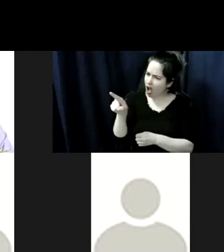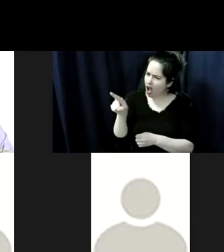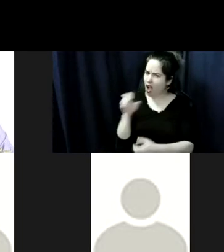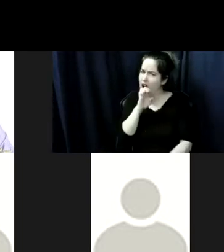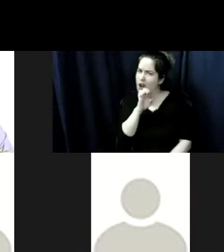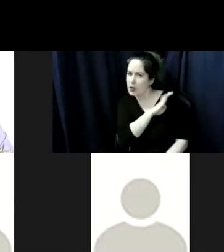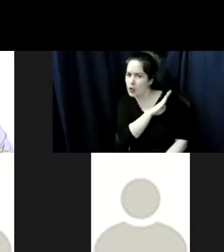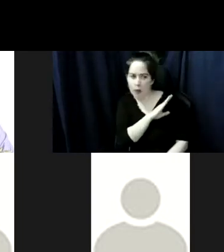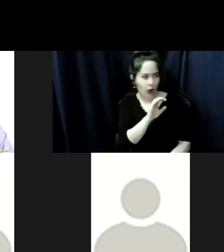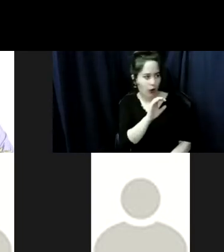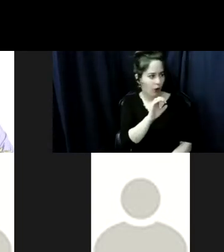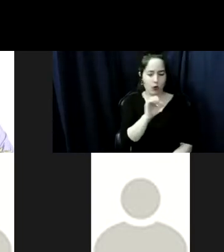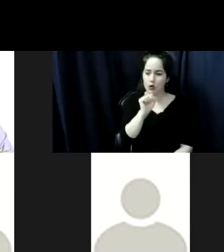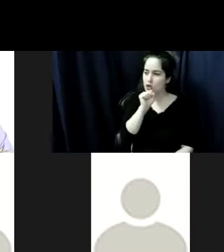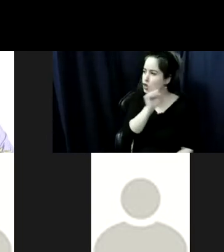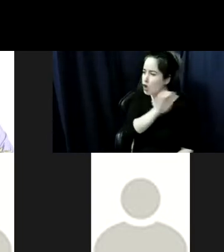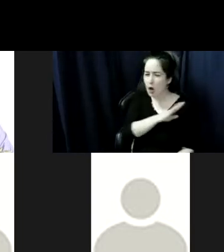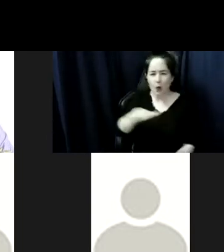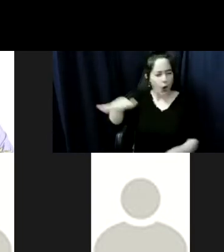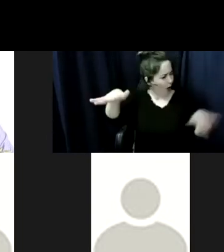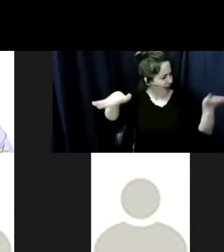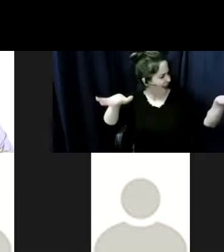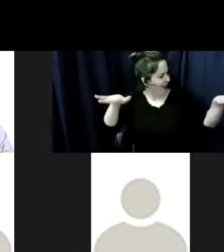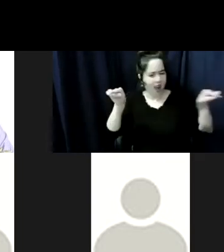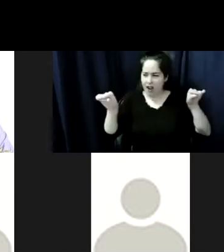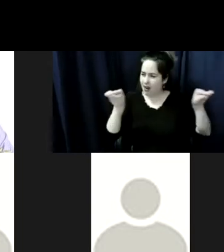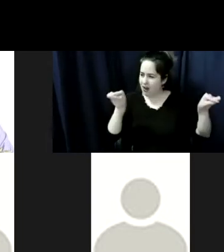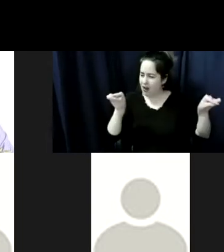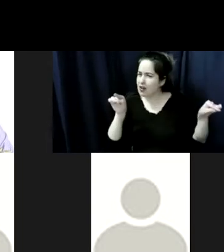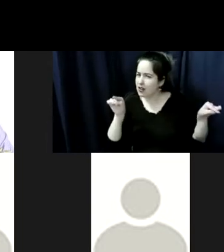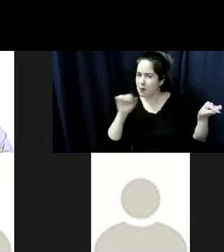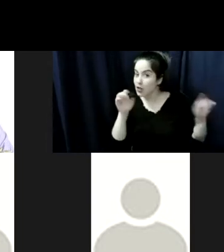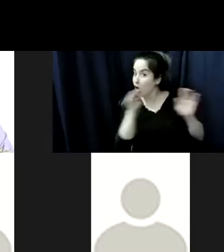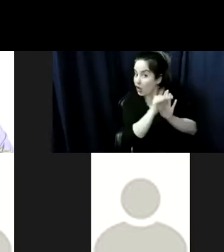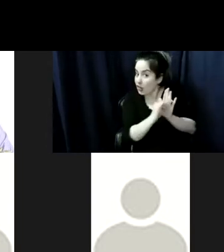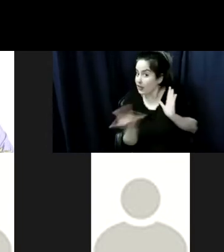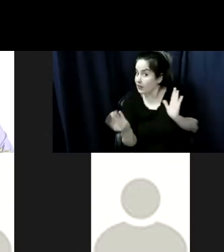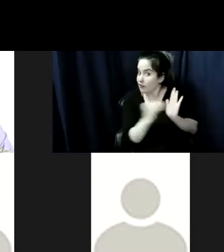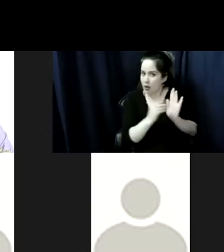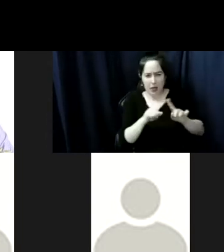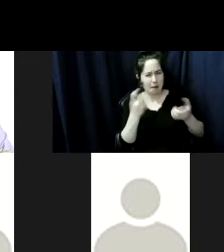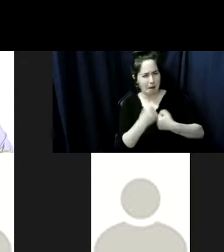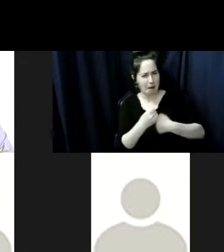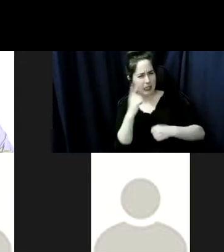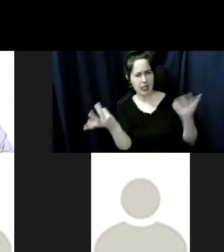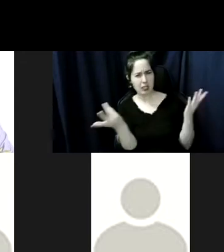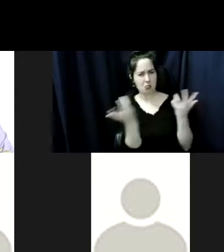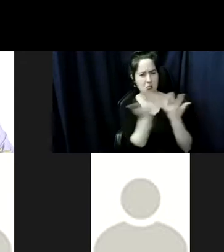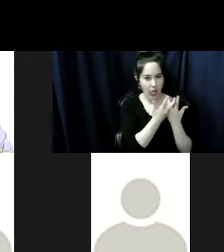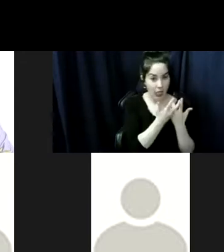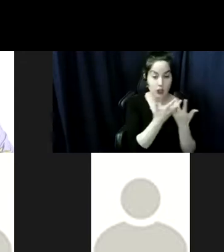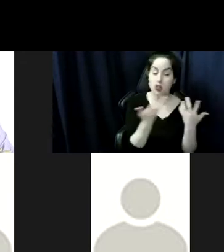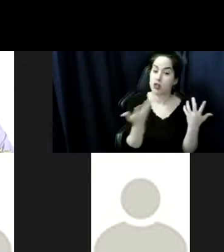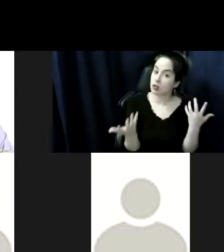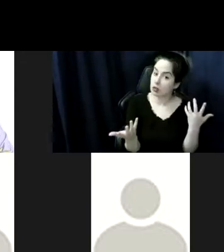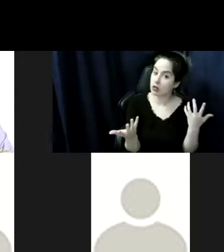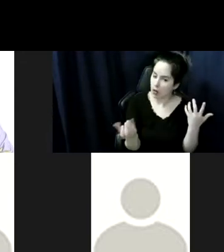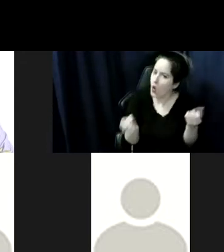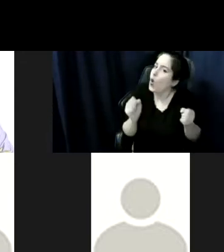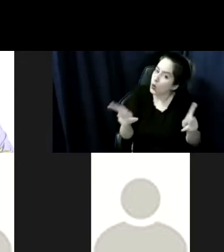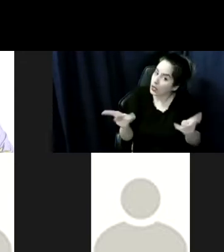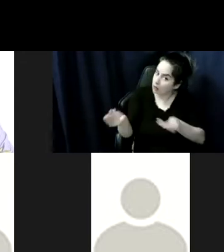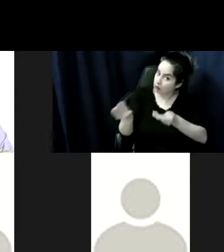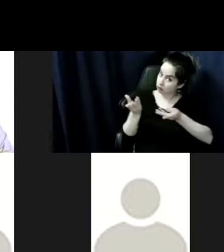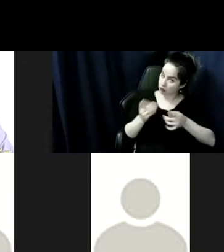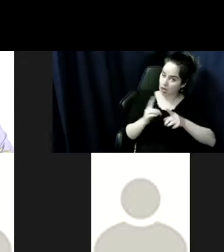and we'll have to have like a bit more of a nuanced conversation about it. But these parks are pre-approved. They've already been,